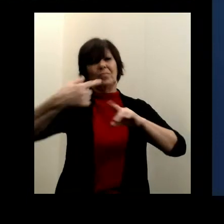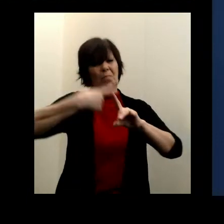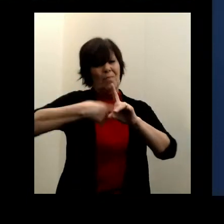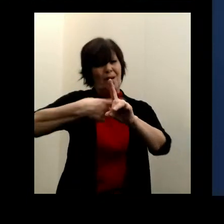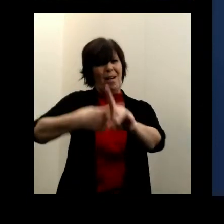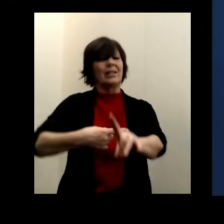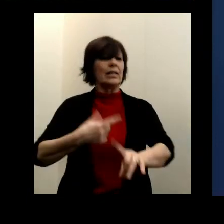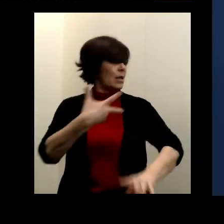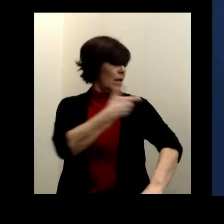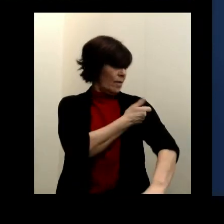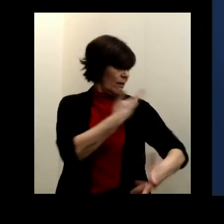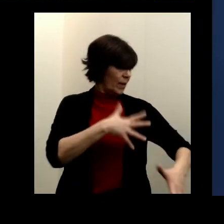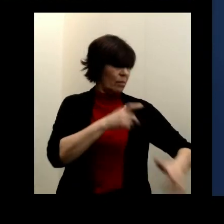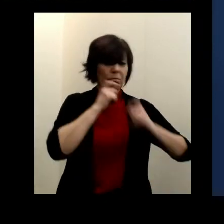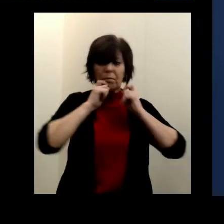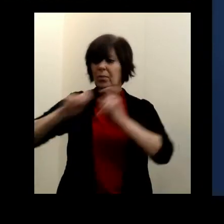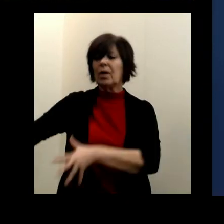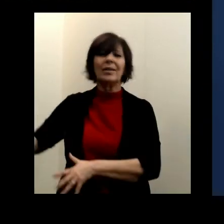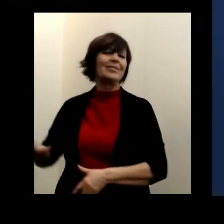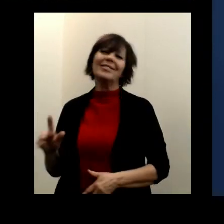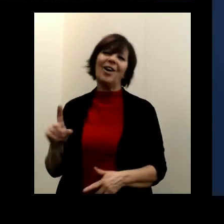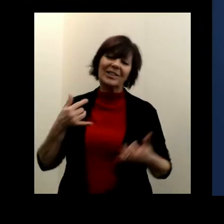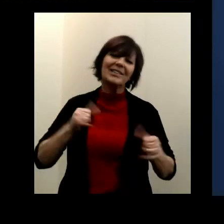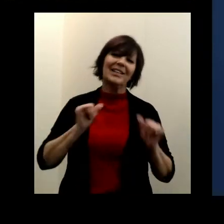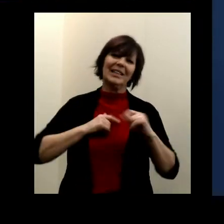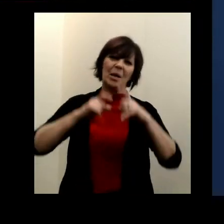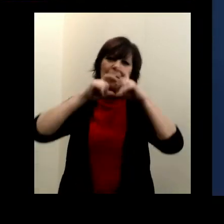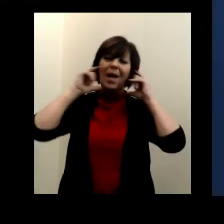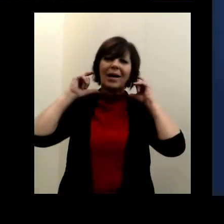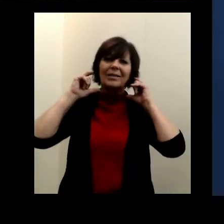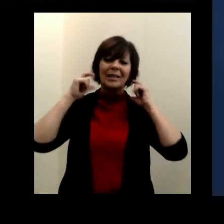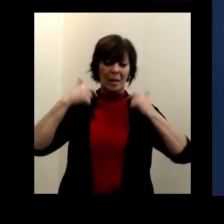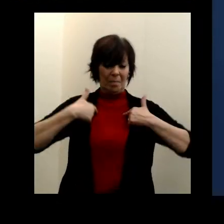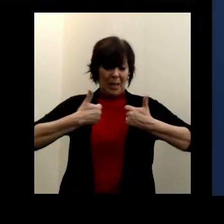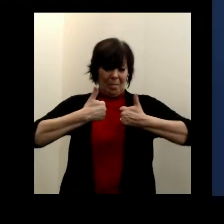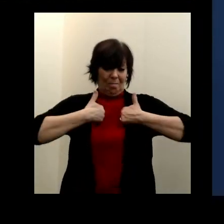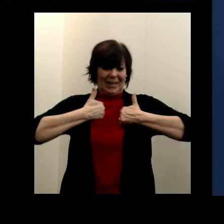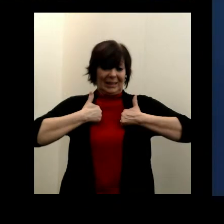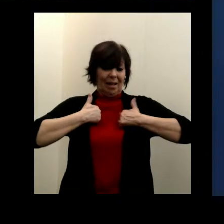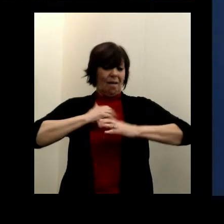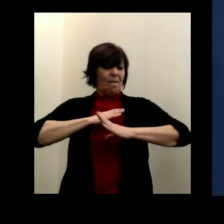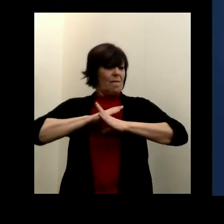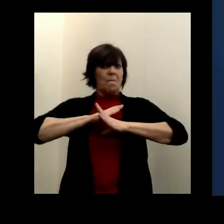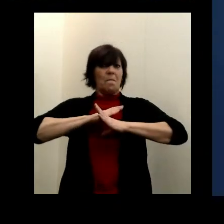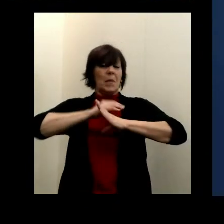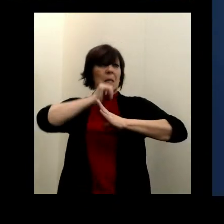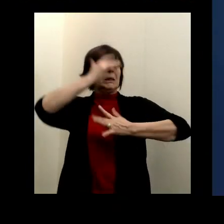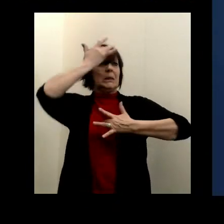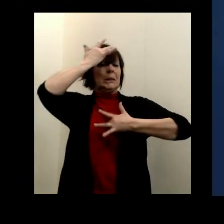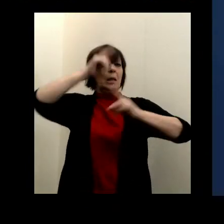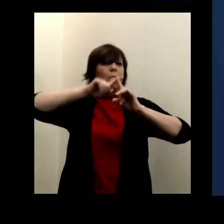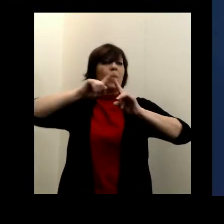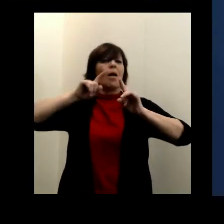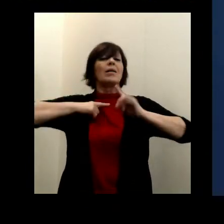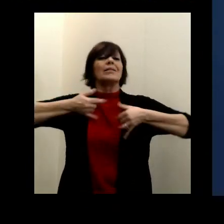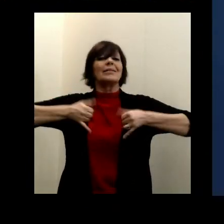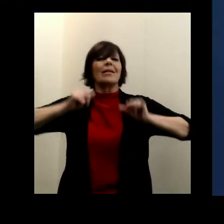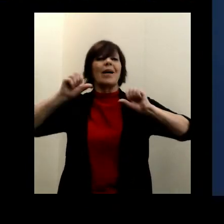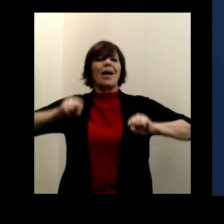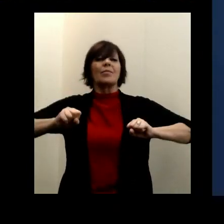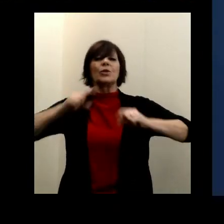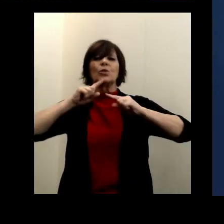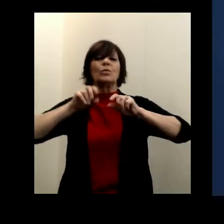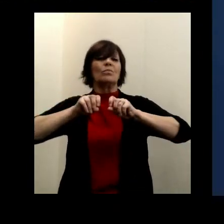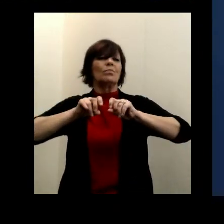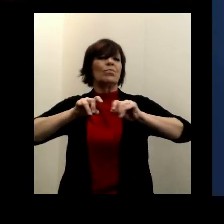gotten the vaccine. Still might need to wear masks because while you may yourself not get sick if you get the vaccine in the proper